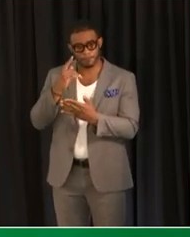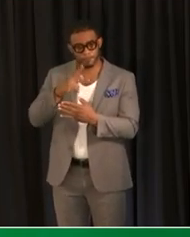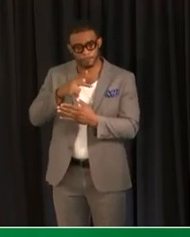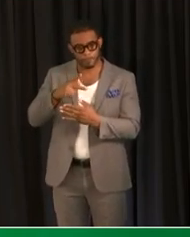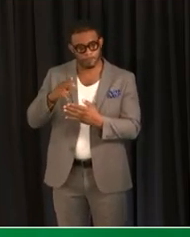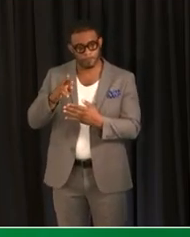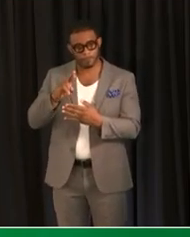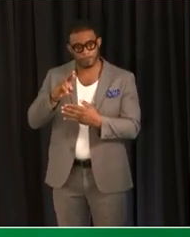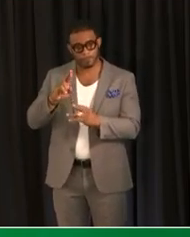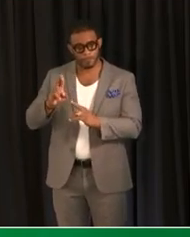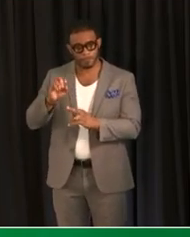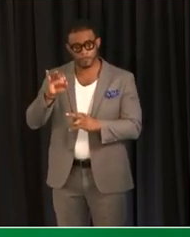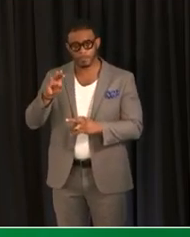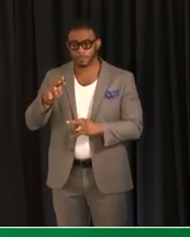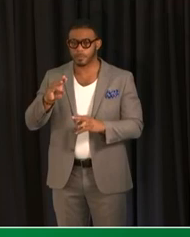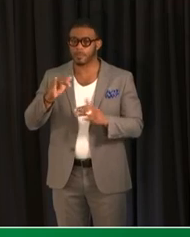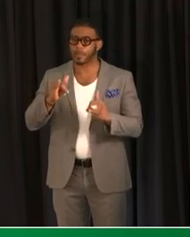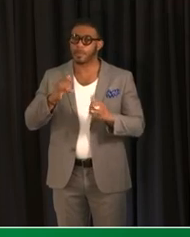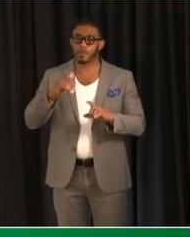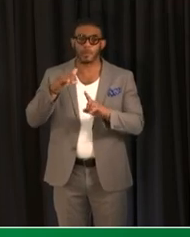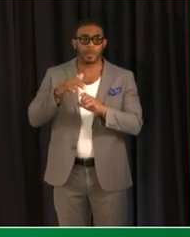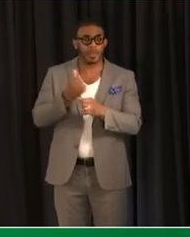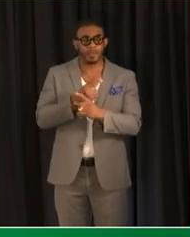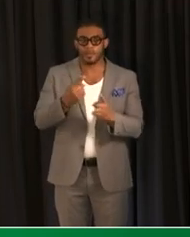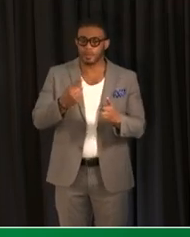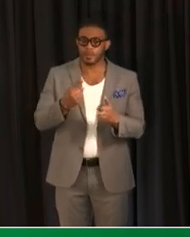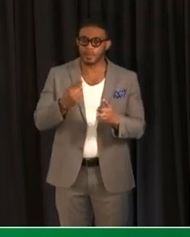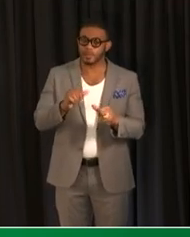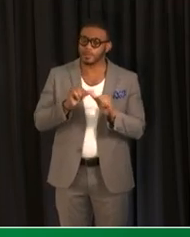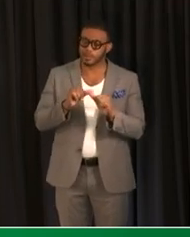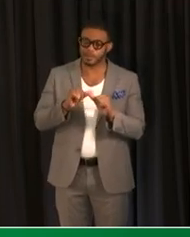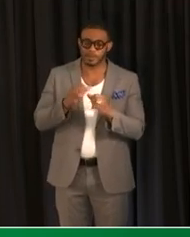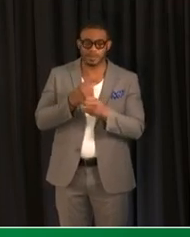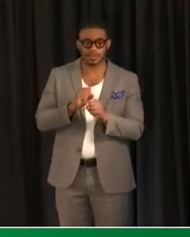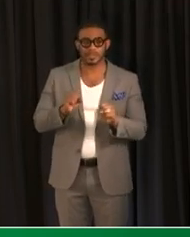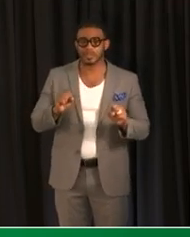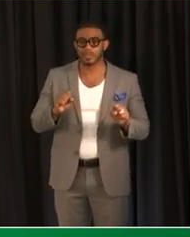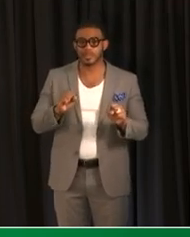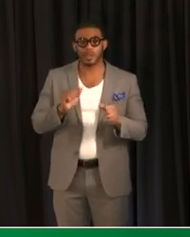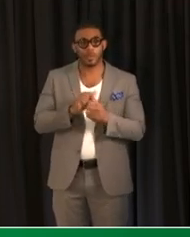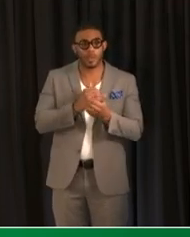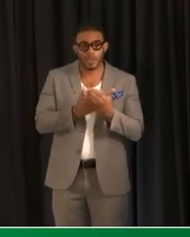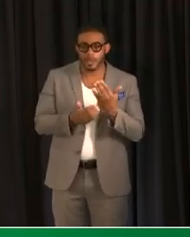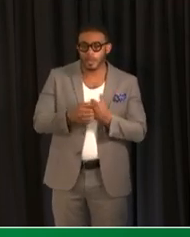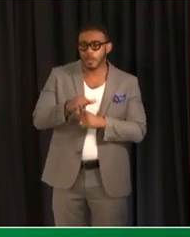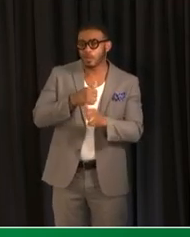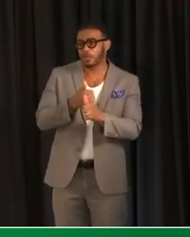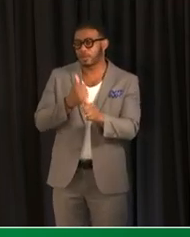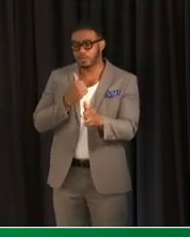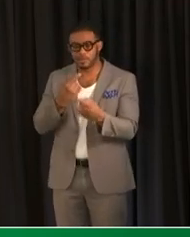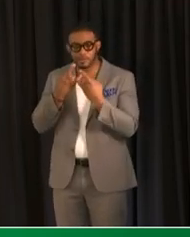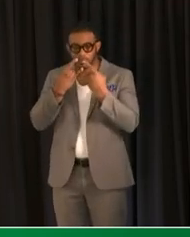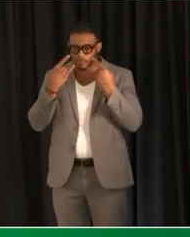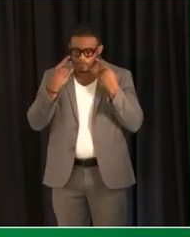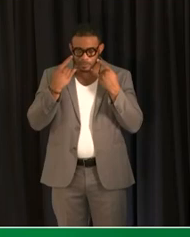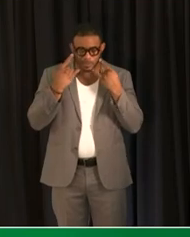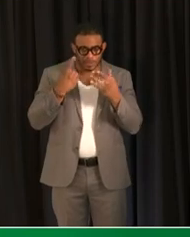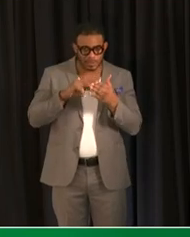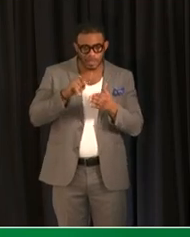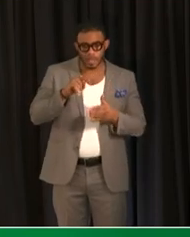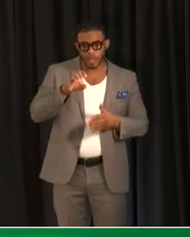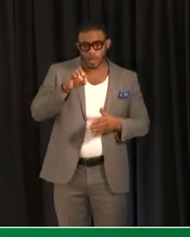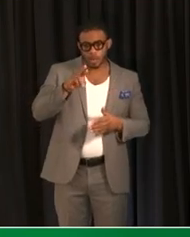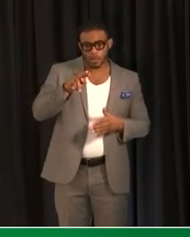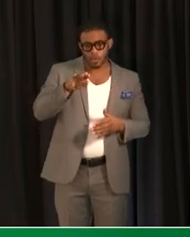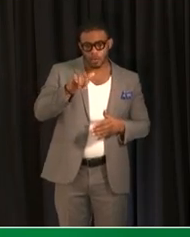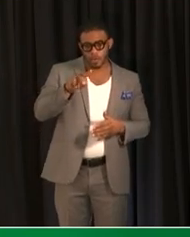on pppready.com. With that, just want to remind everybody to continue to stay safe, wash your hands, social distance, and be sure to